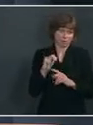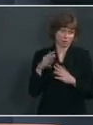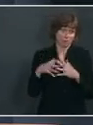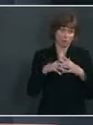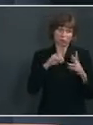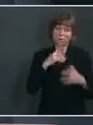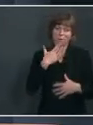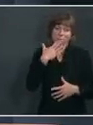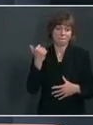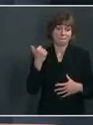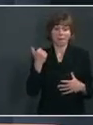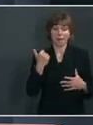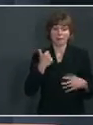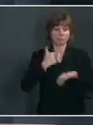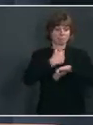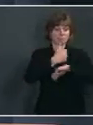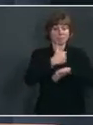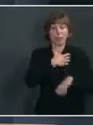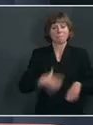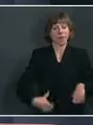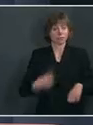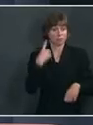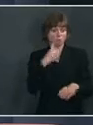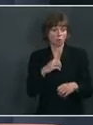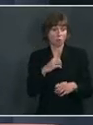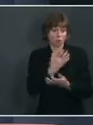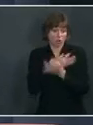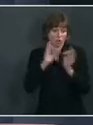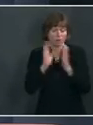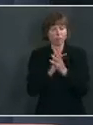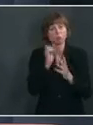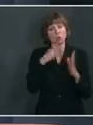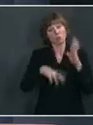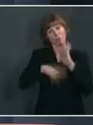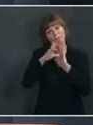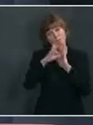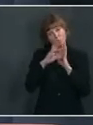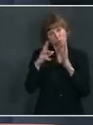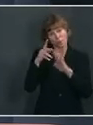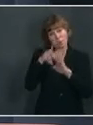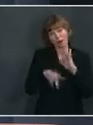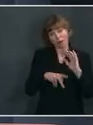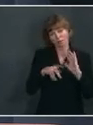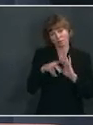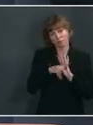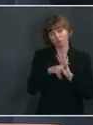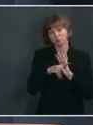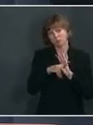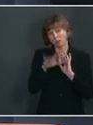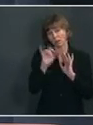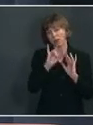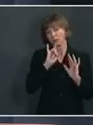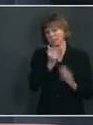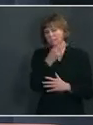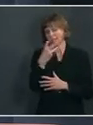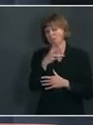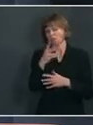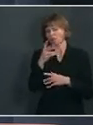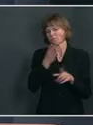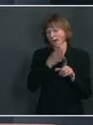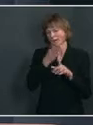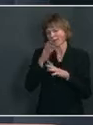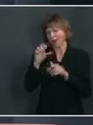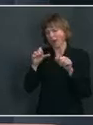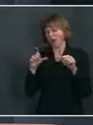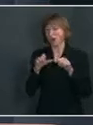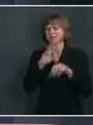for freedom in Cuba. So we'll review the Trump administration policies, as we are in a number of other areas of national security, with